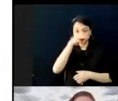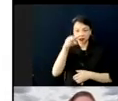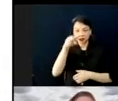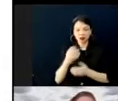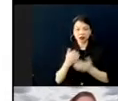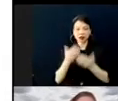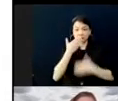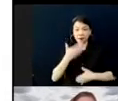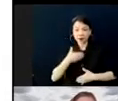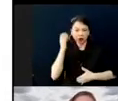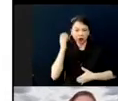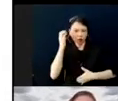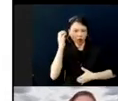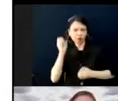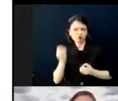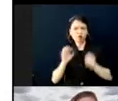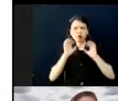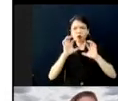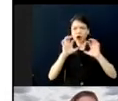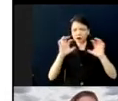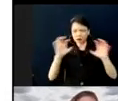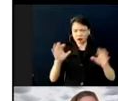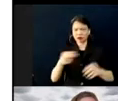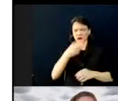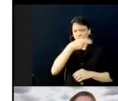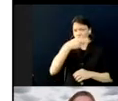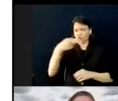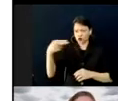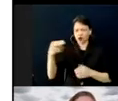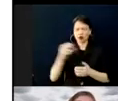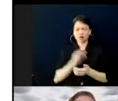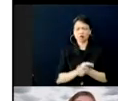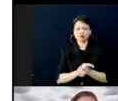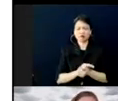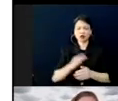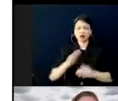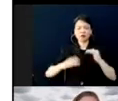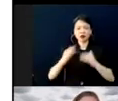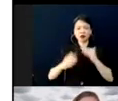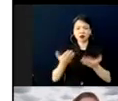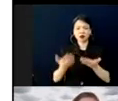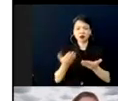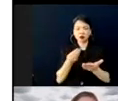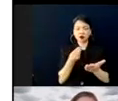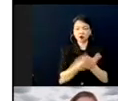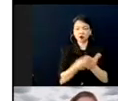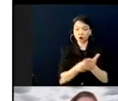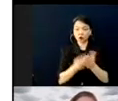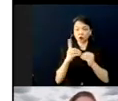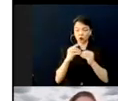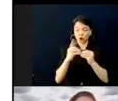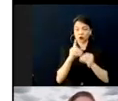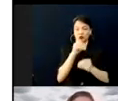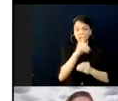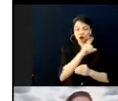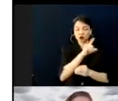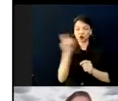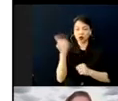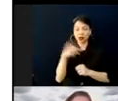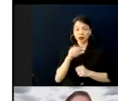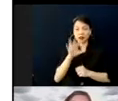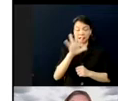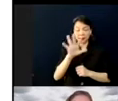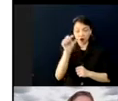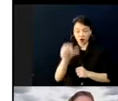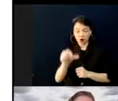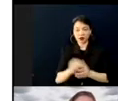Indonesia than there are e-money users. For example, 1 in 5 individuals with a primary education have a smartphone, but